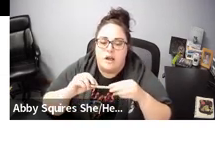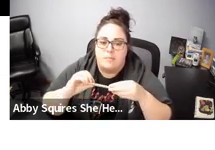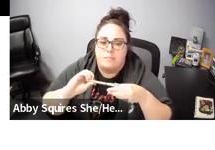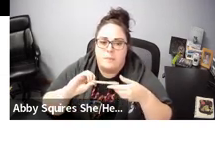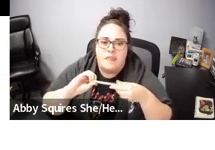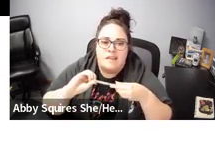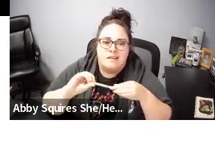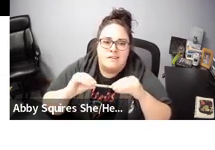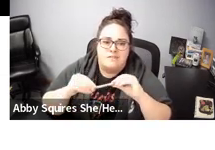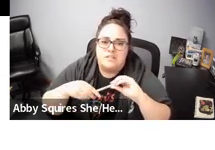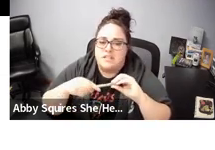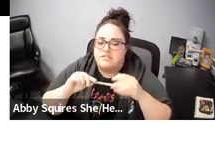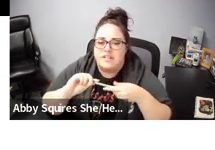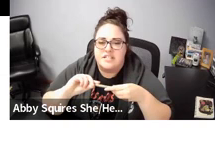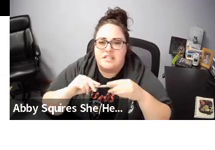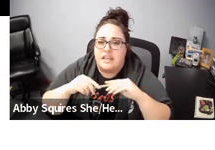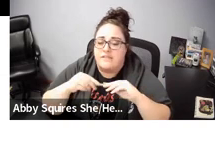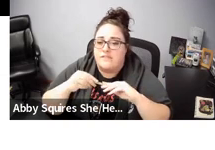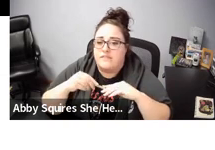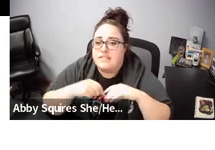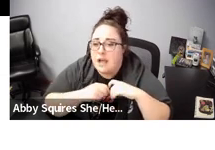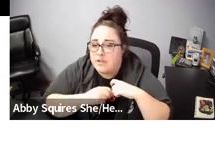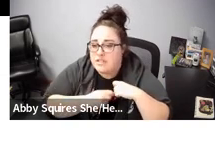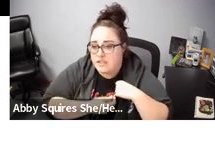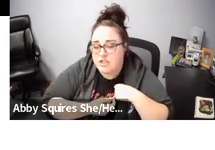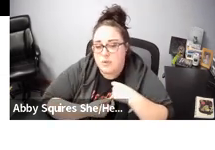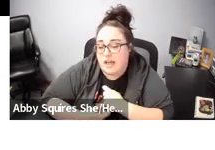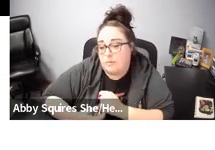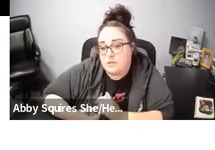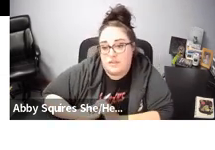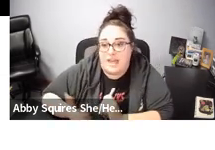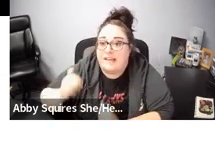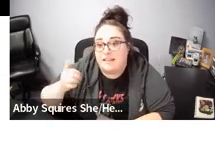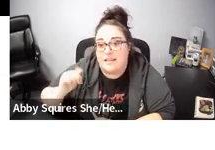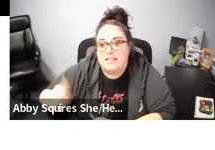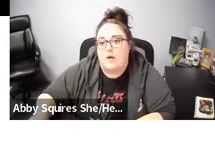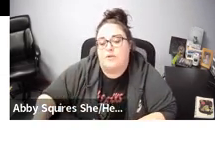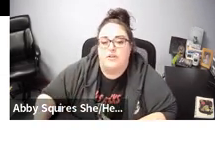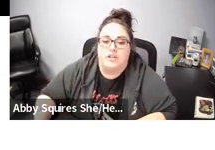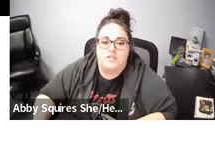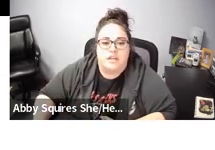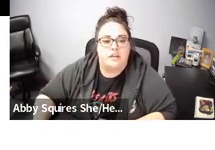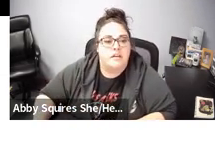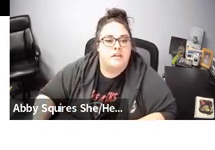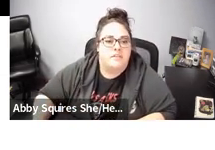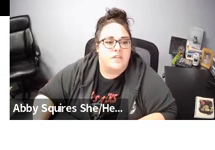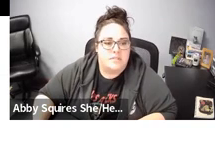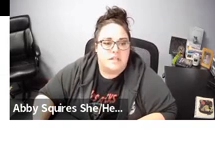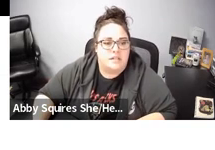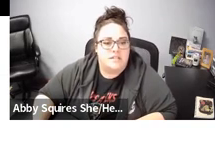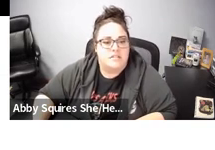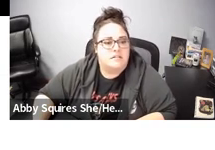if for sensory reasons, like if sound is an issue, it helps with that clicking sound when you're using